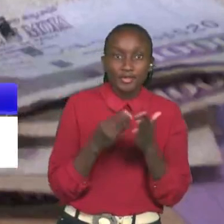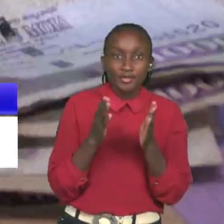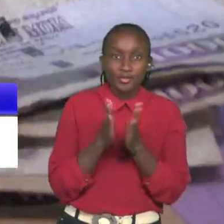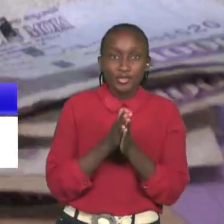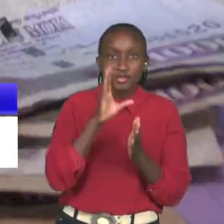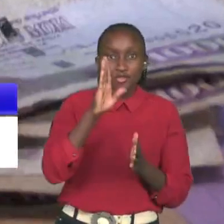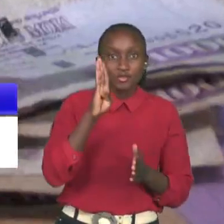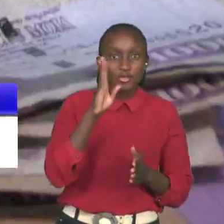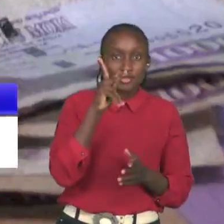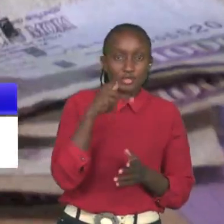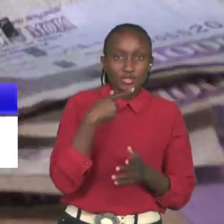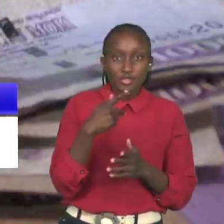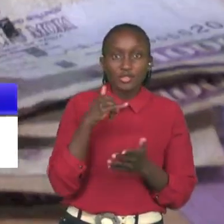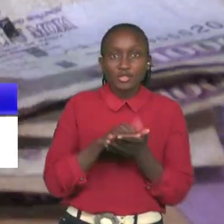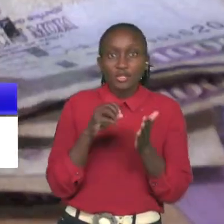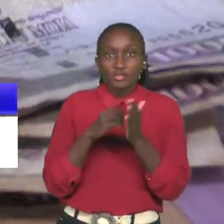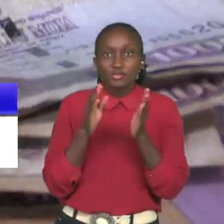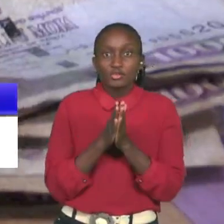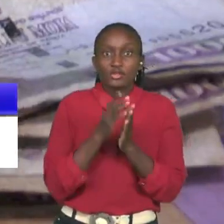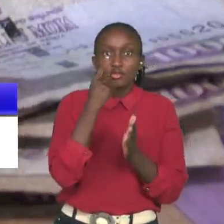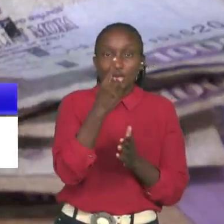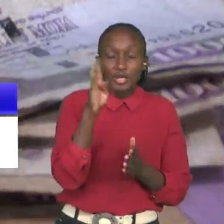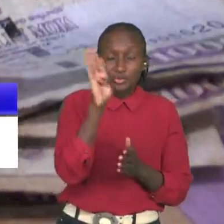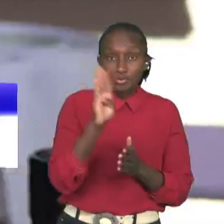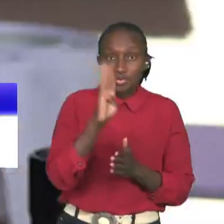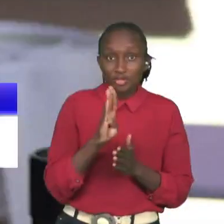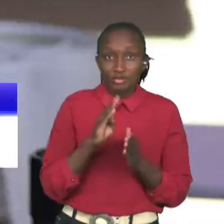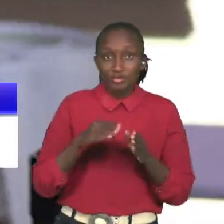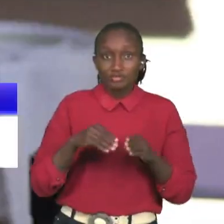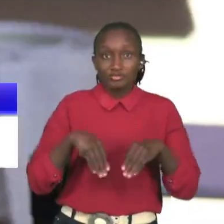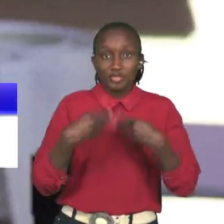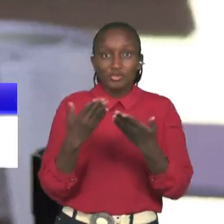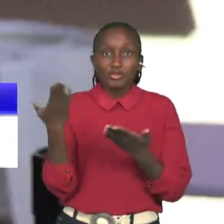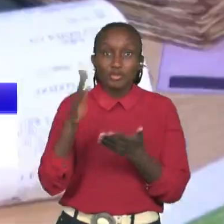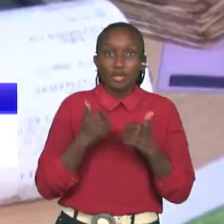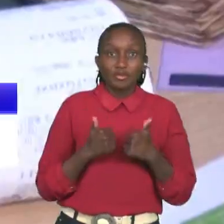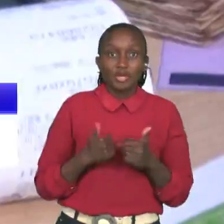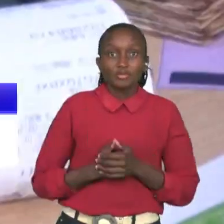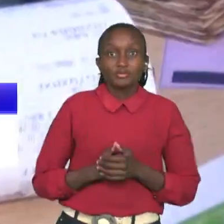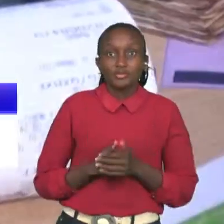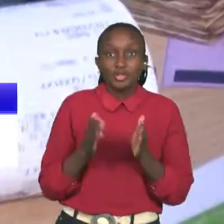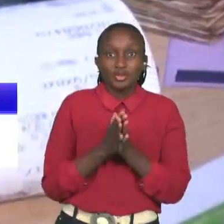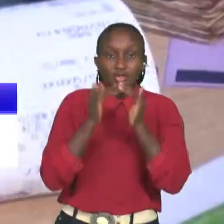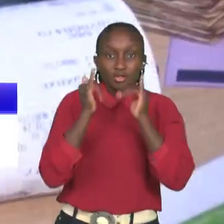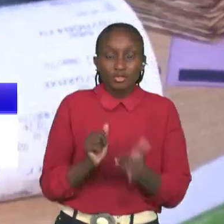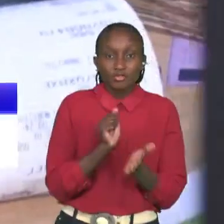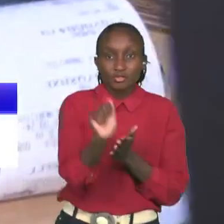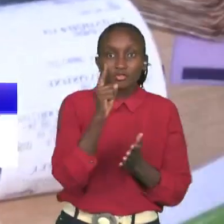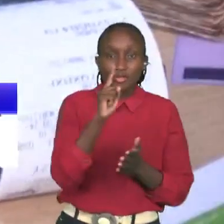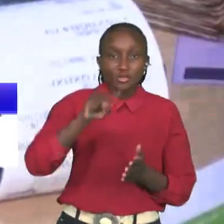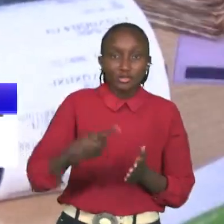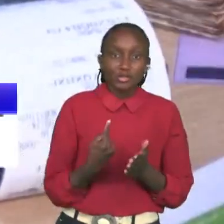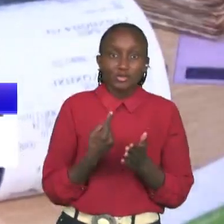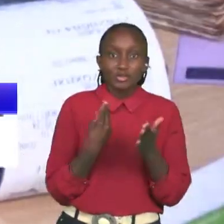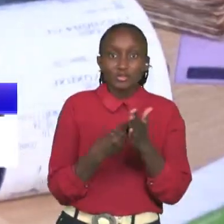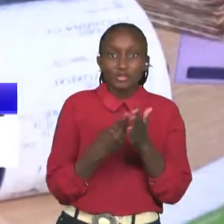of 1 billion shillings was yet to be returned as of last week. A new print of 1,000 shillings banknote,